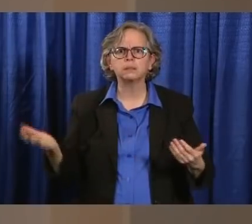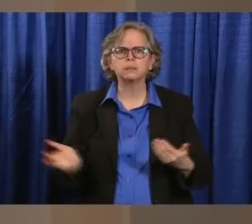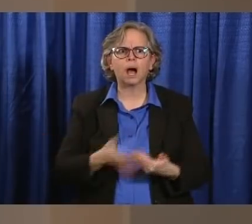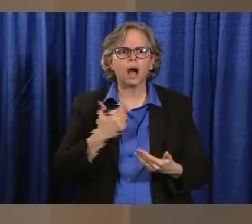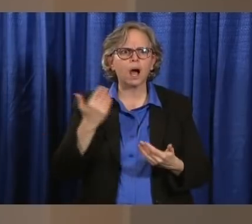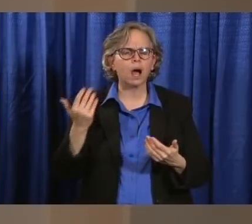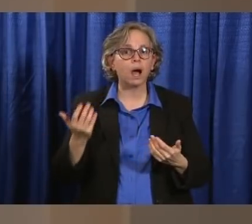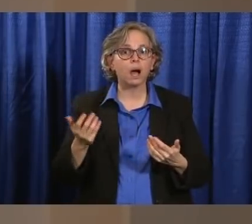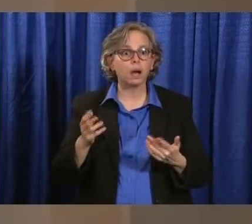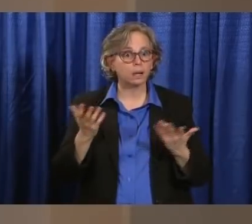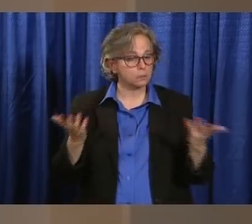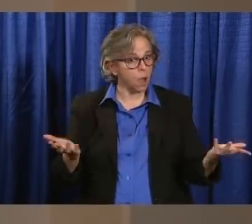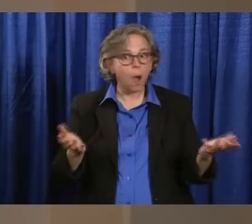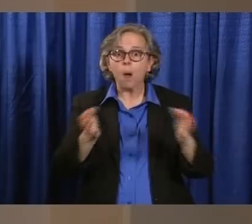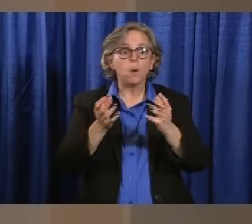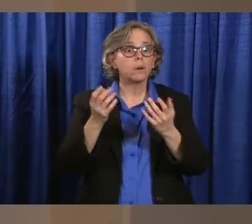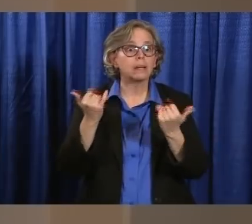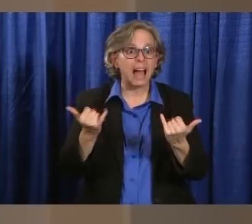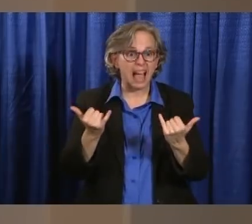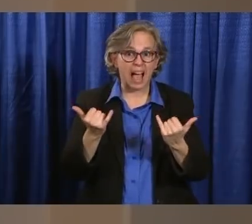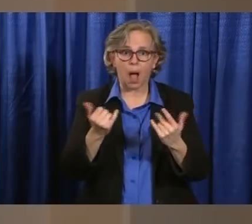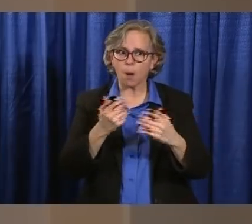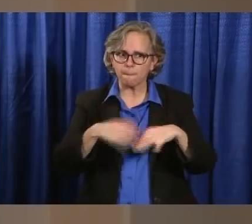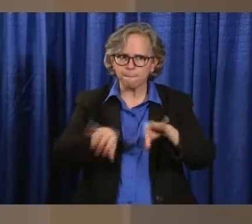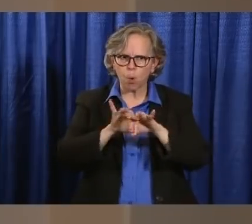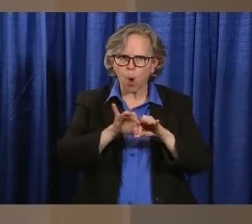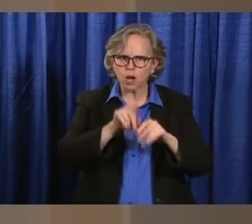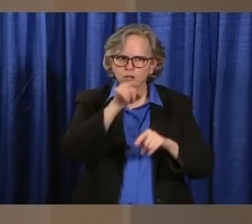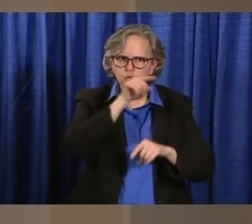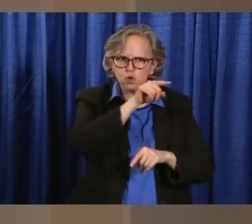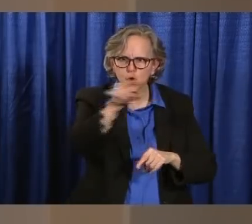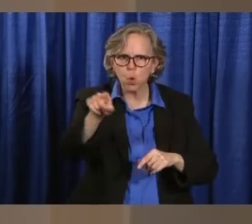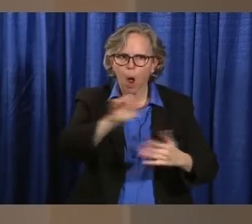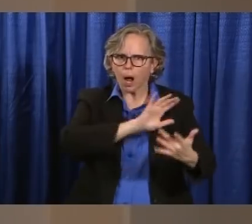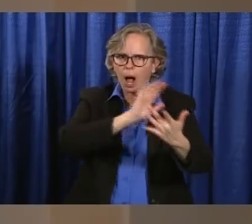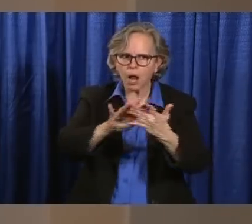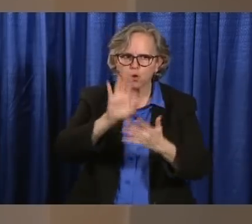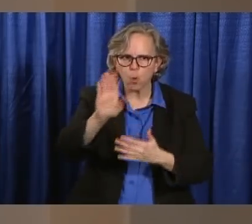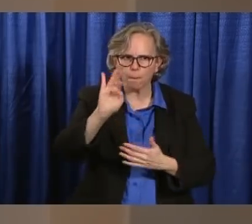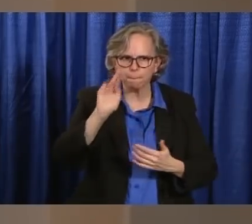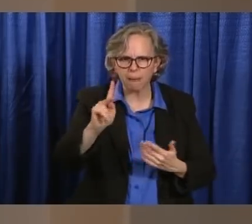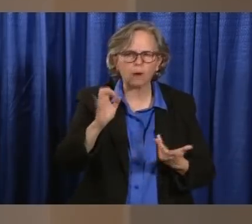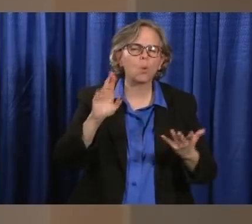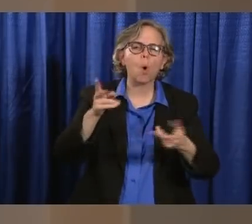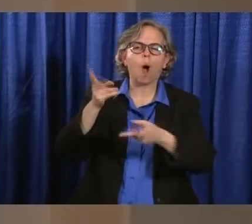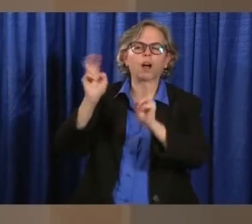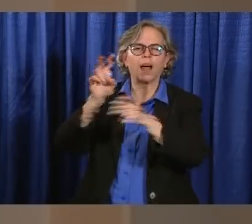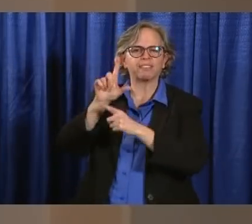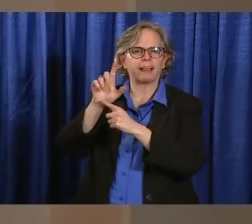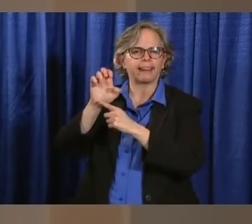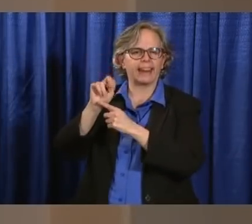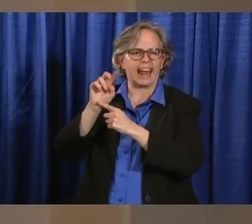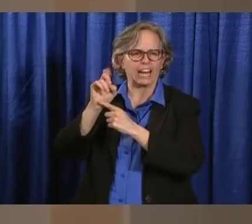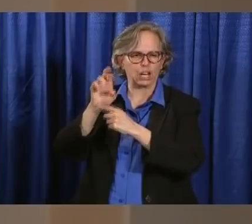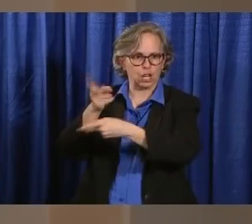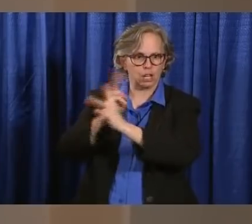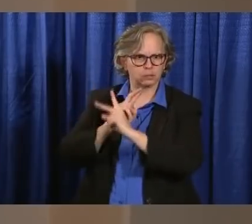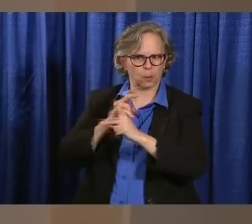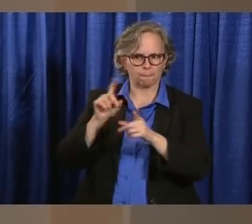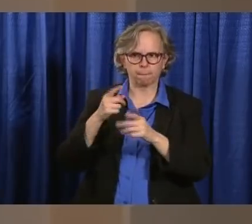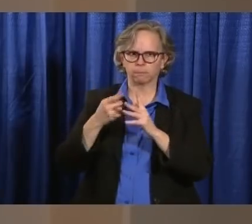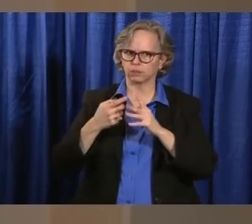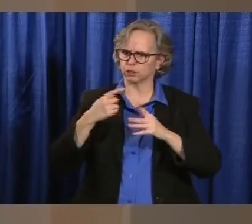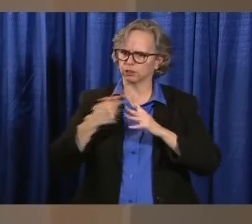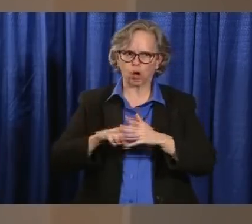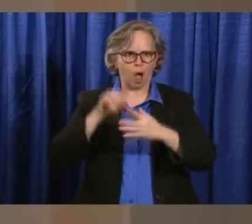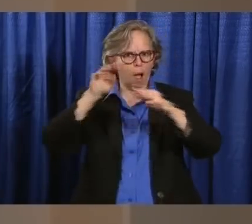might be, to initiate that process. It's focused on employers with 500 employees